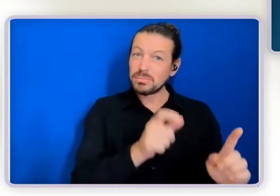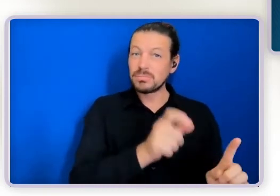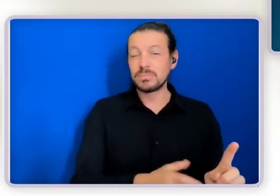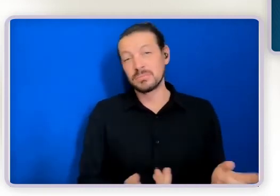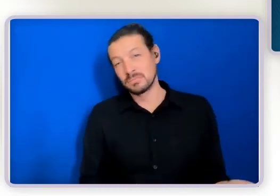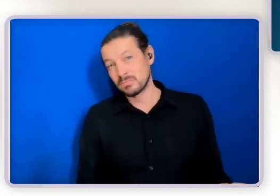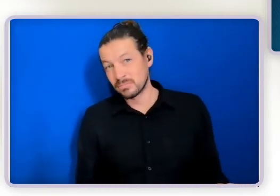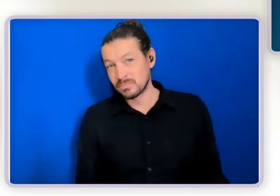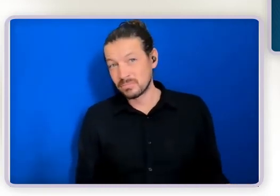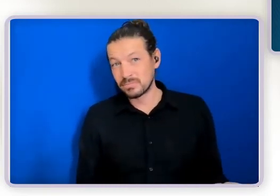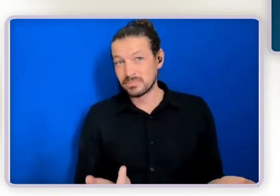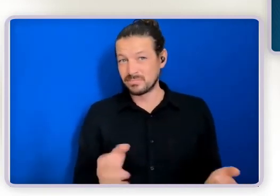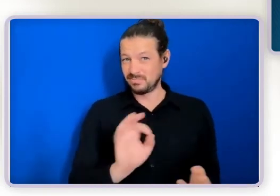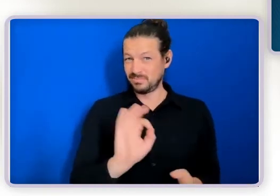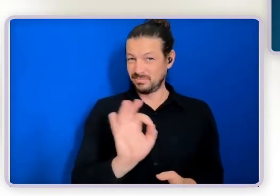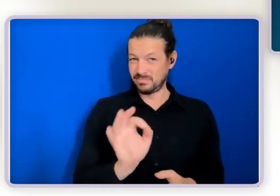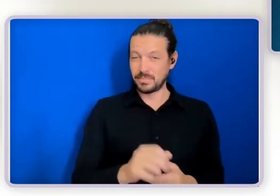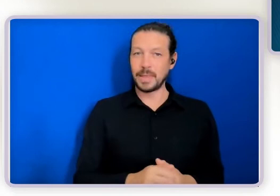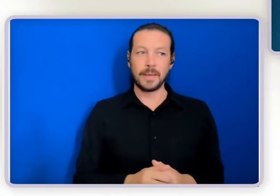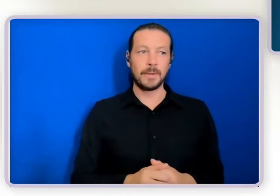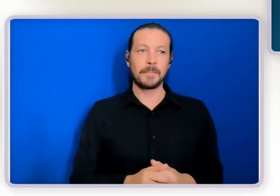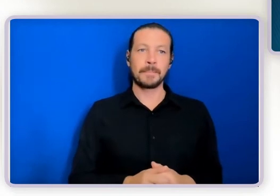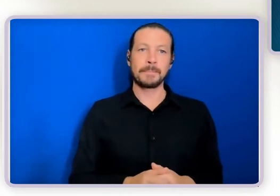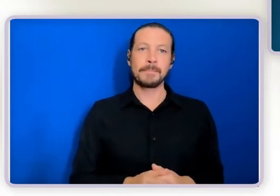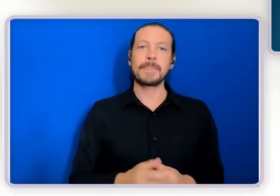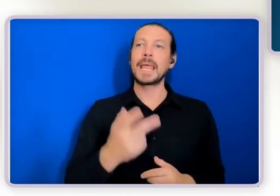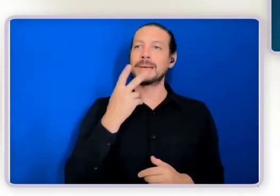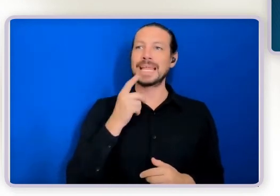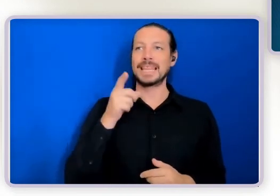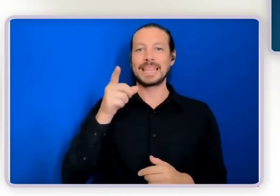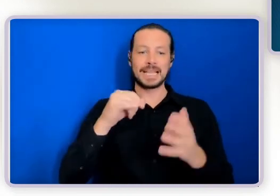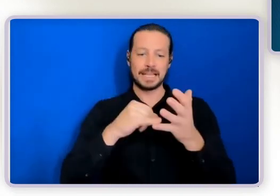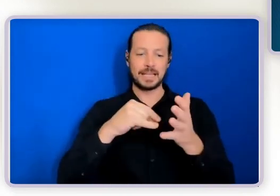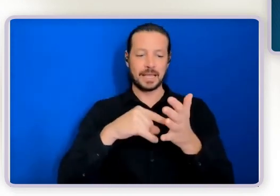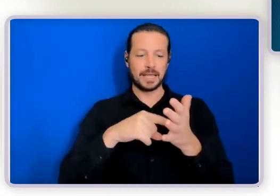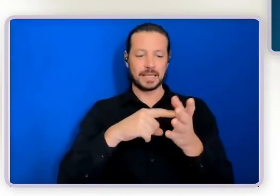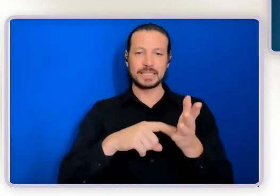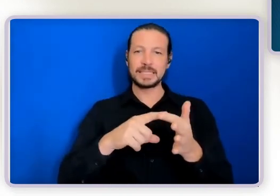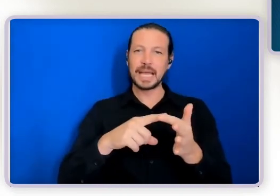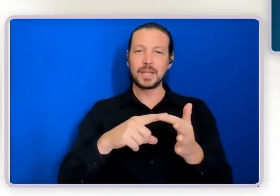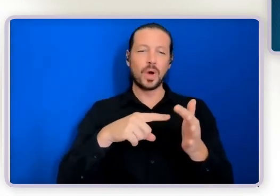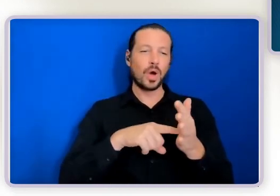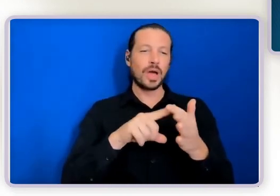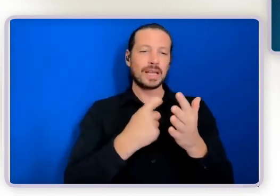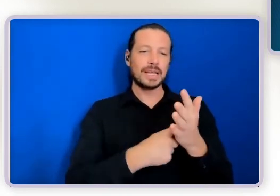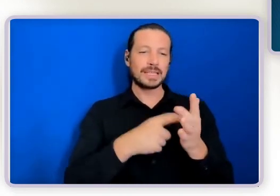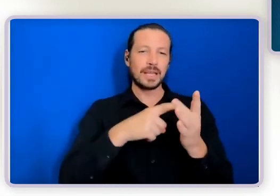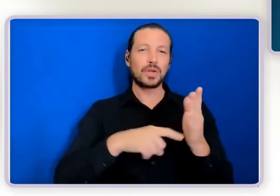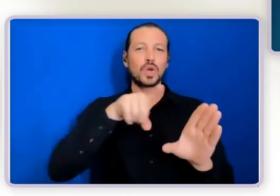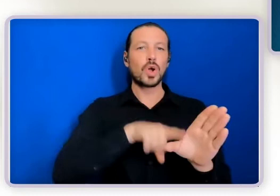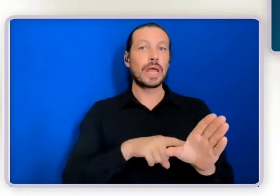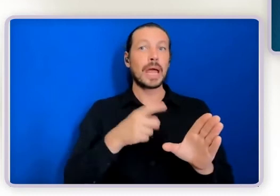or territory in which the regulated restrictive practice is to be used has an authorisation